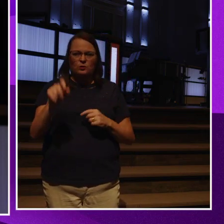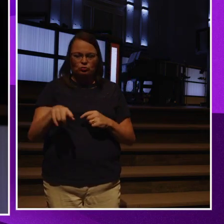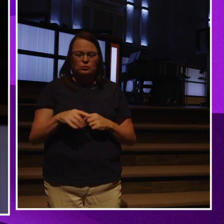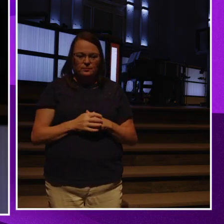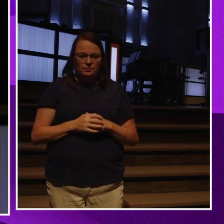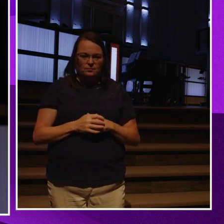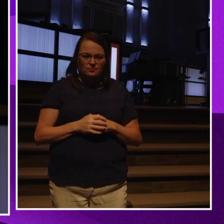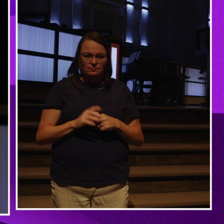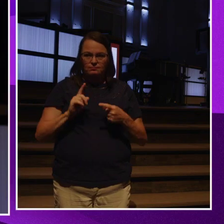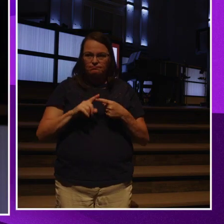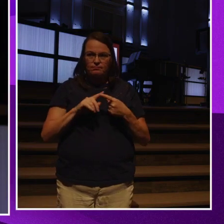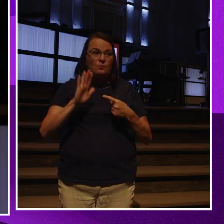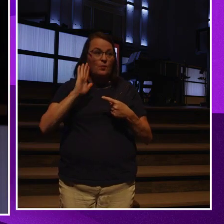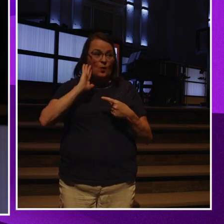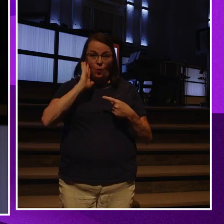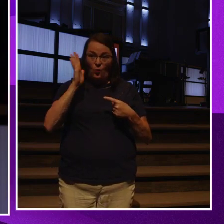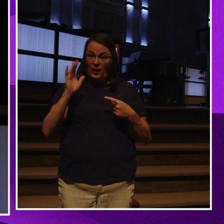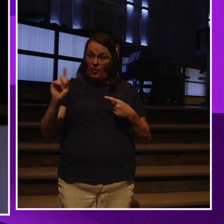Will you work?